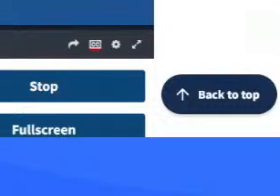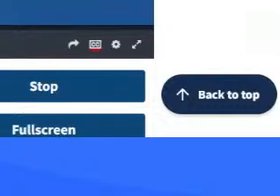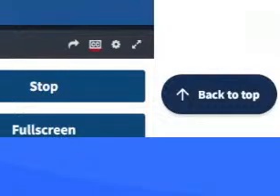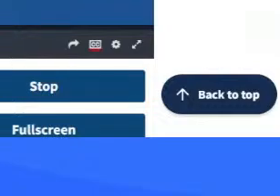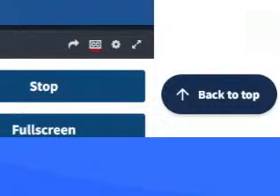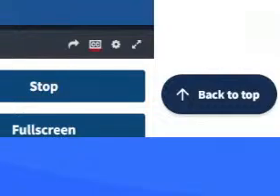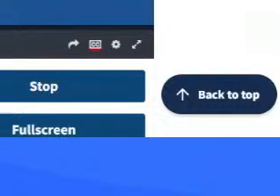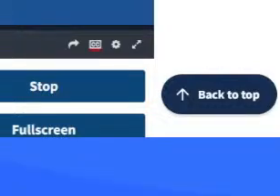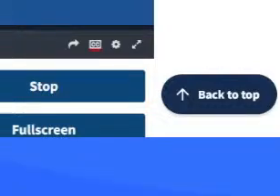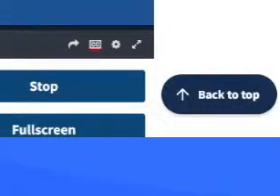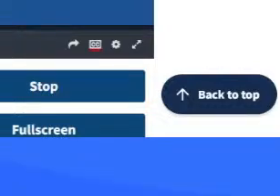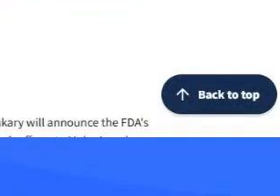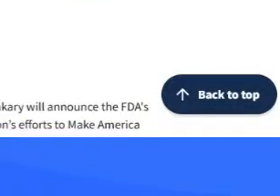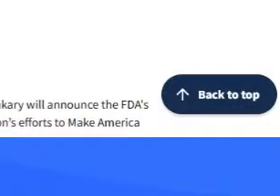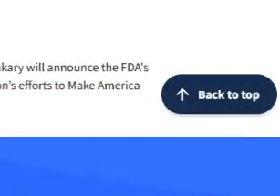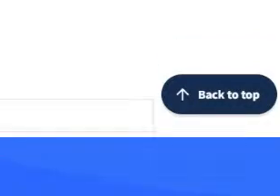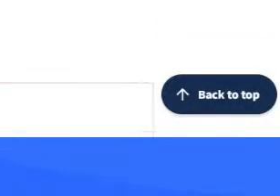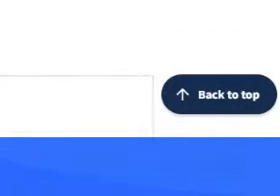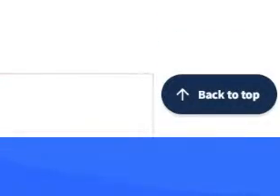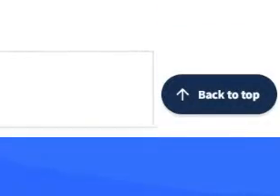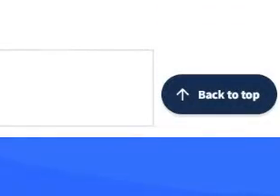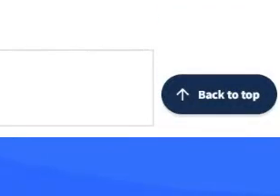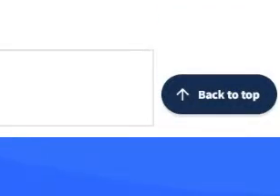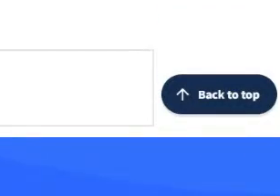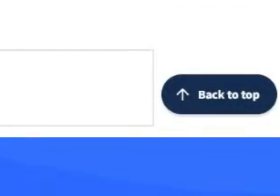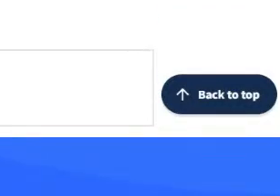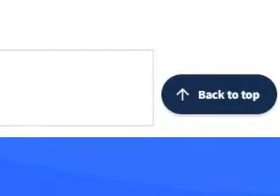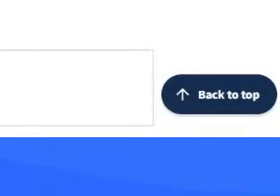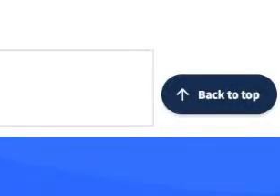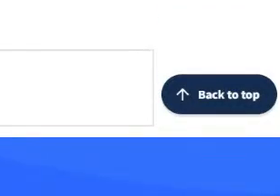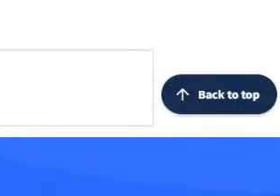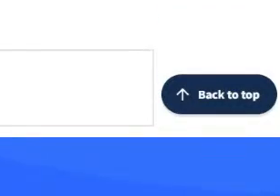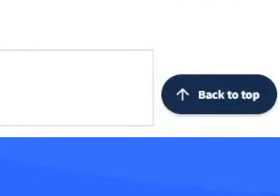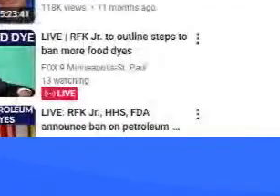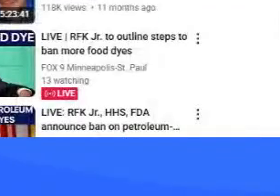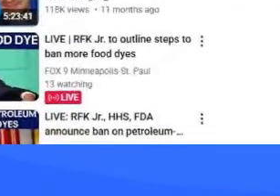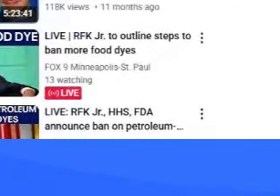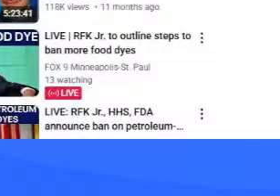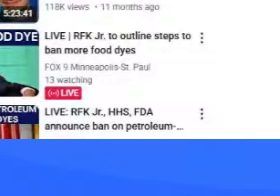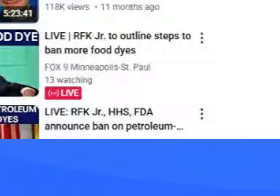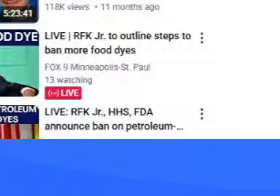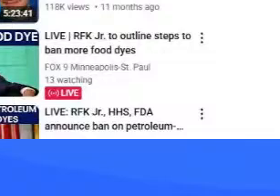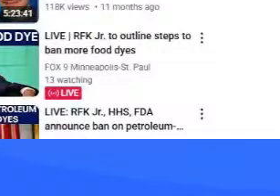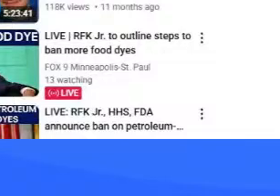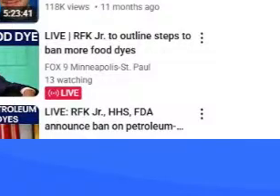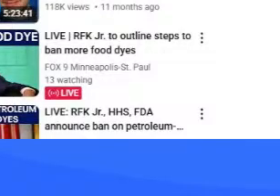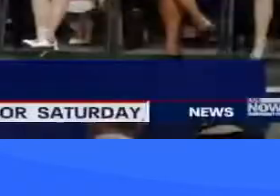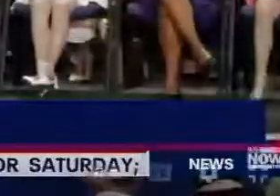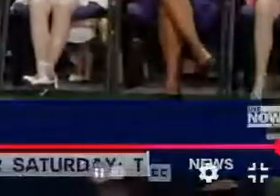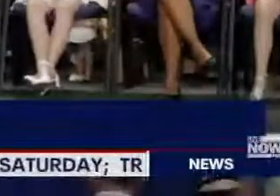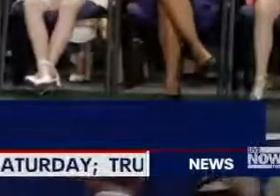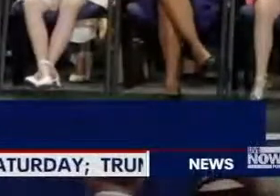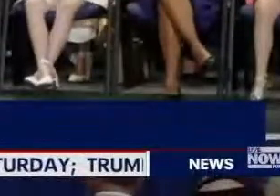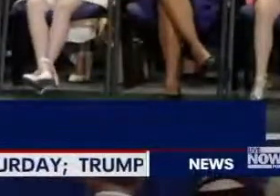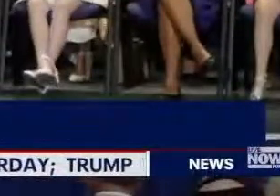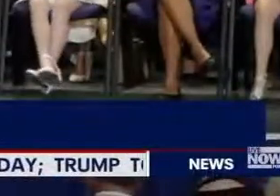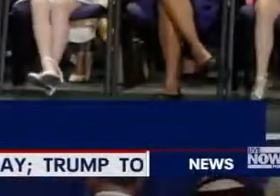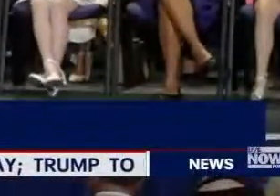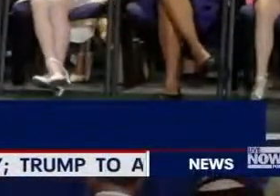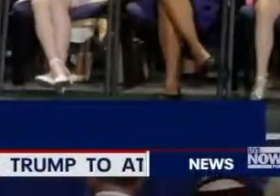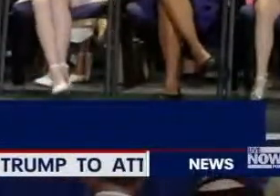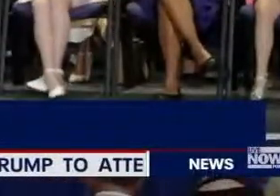to be live. And while we wait for that, I will put this up here, and then I will